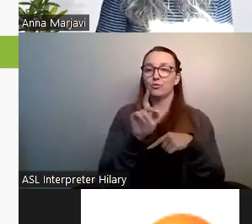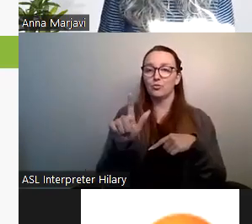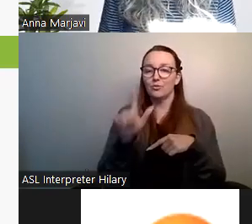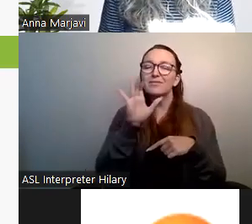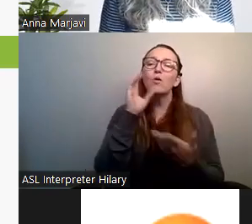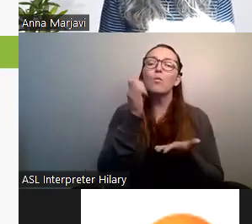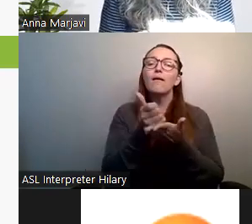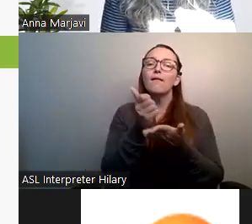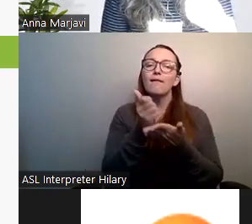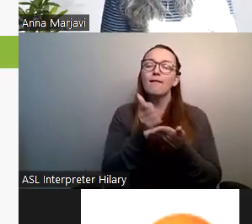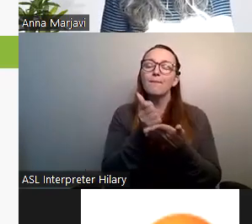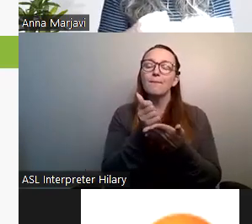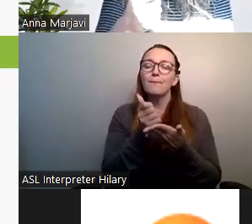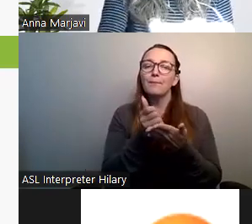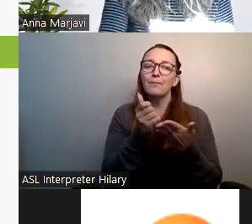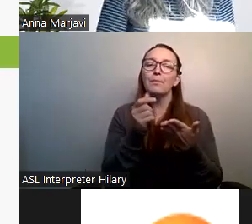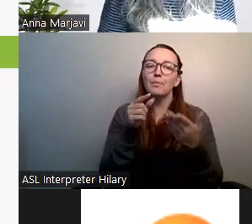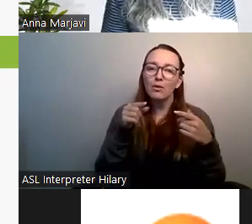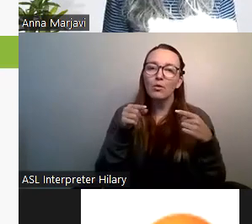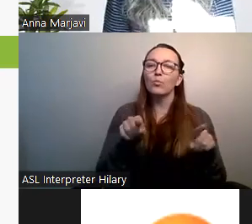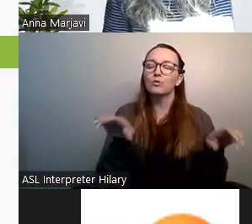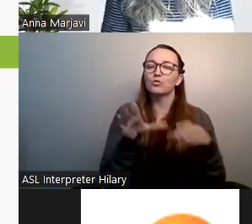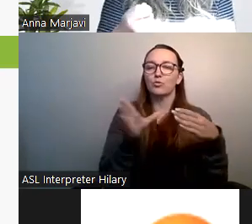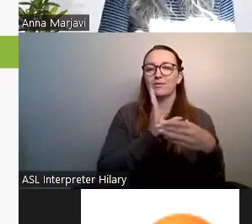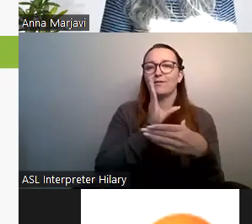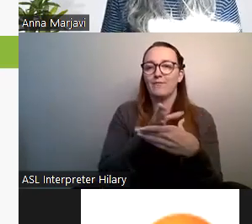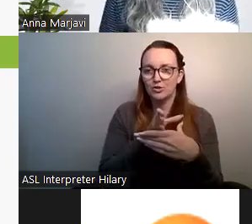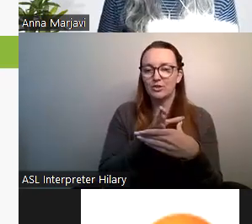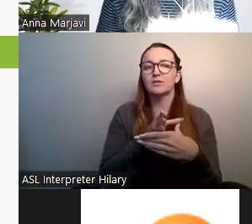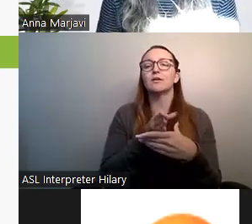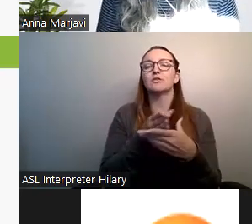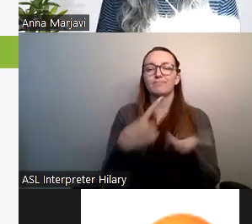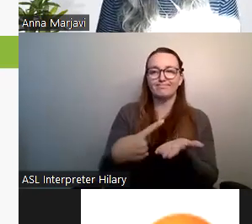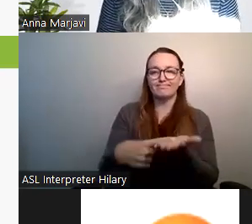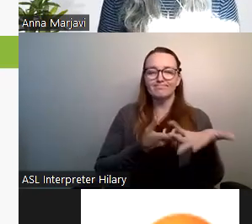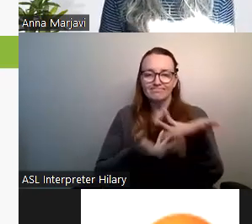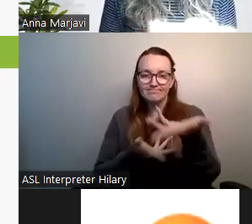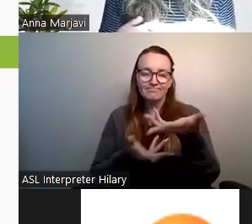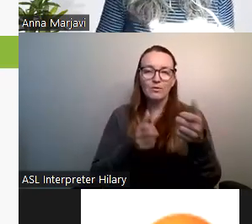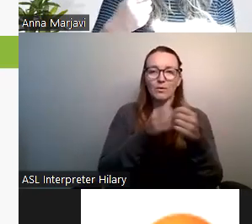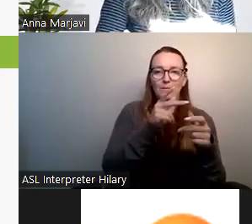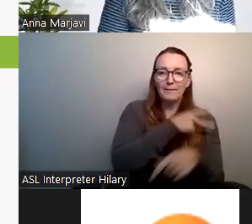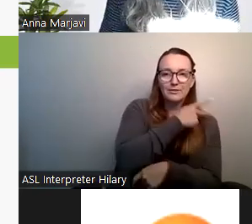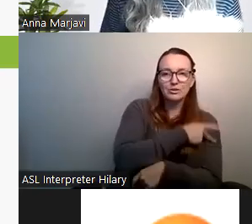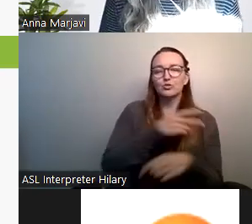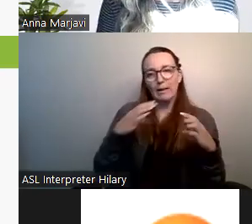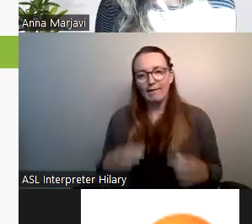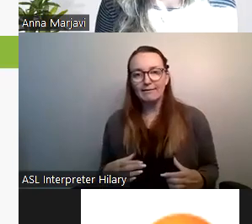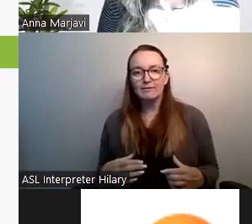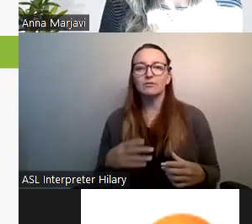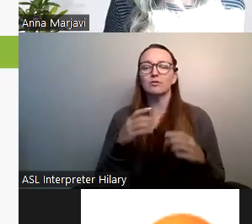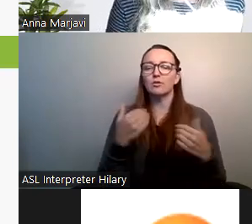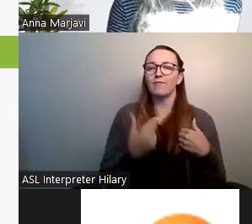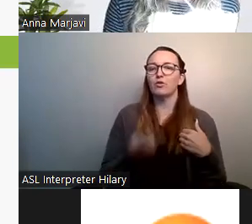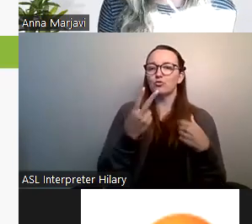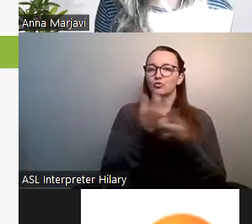help when you're doing the intervention and you're talking to patients or clients, to share 2 safety cards with